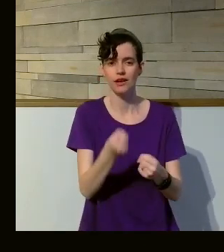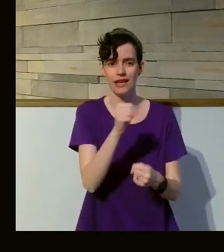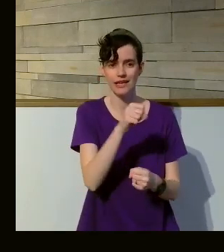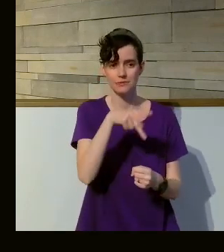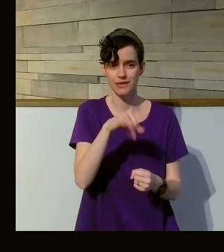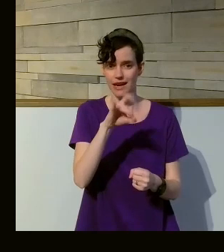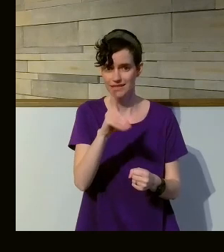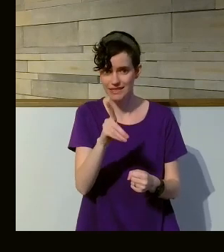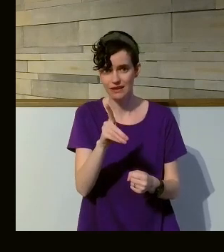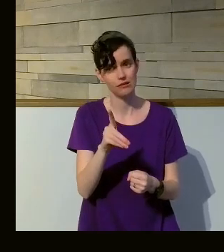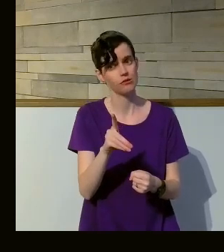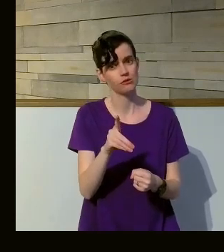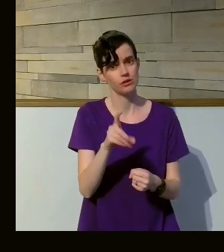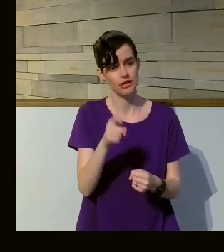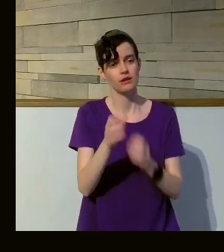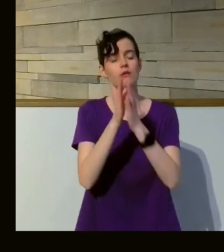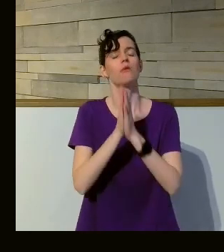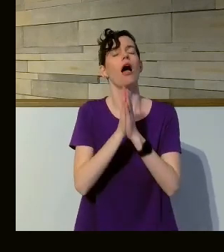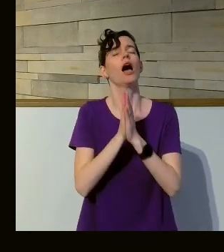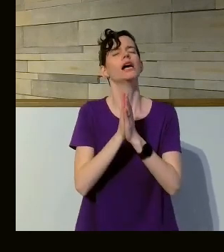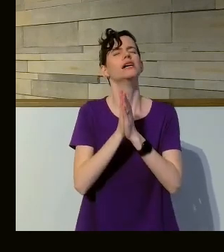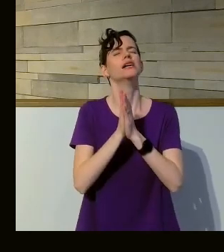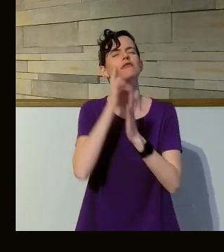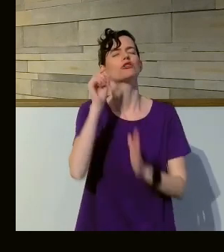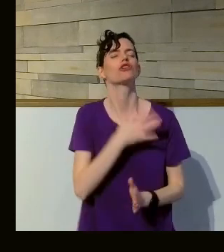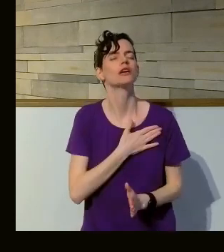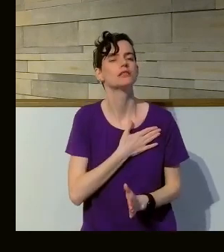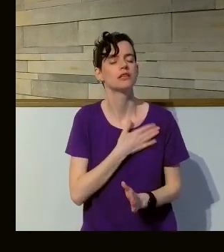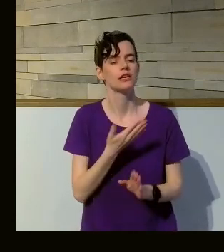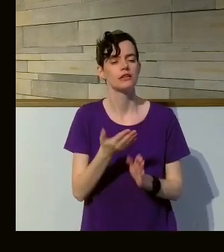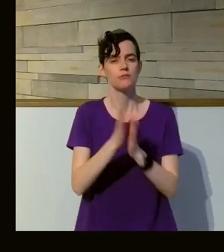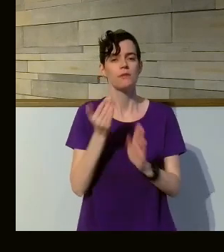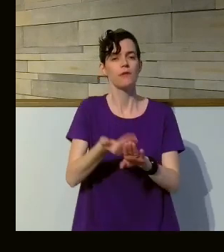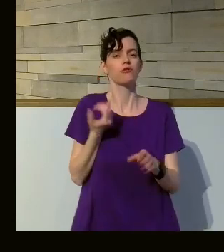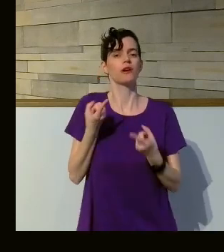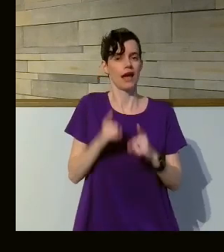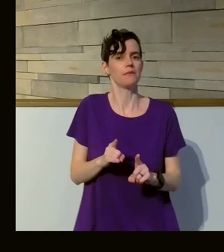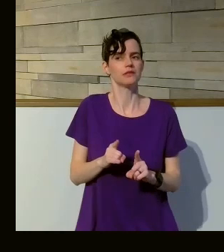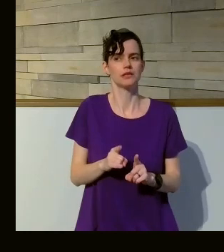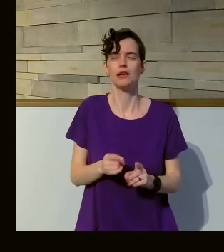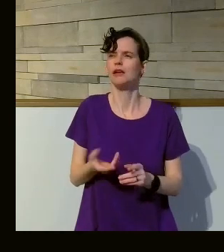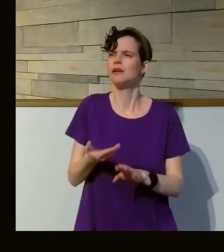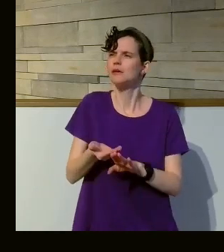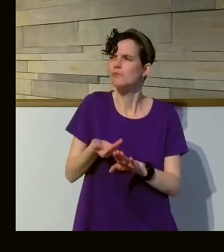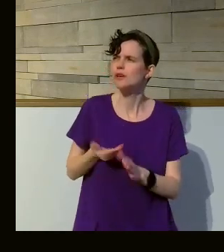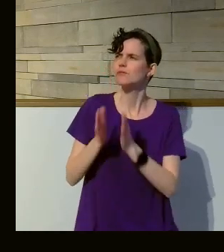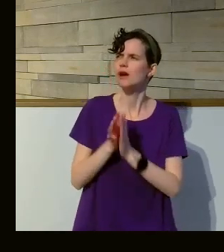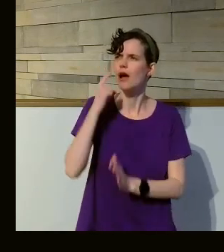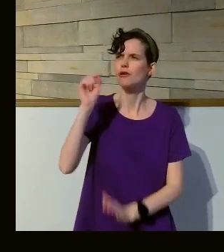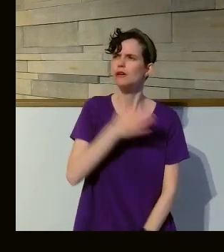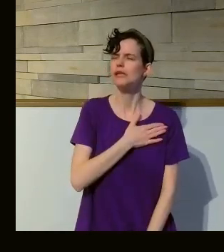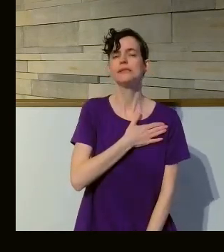SPID, you need to be prayed up. You need to pray for grace. You need to pre-pray for grace. Pre-pray for grace. That's it,